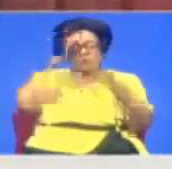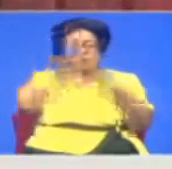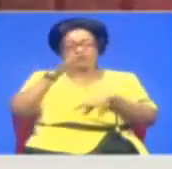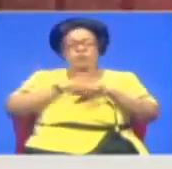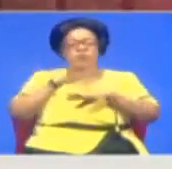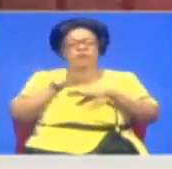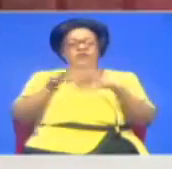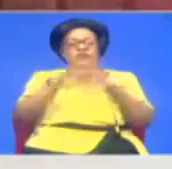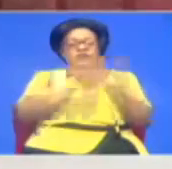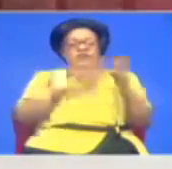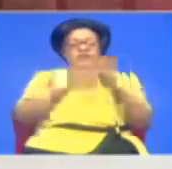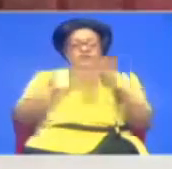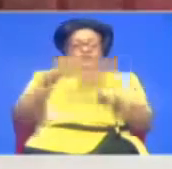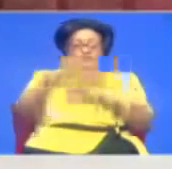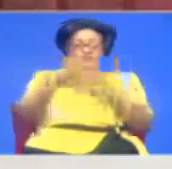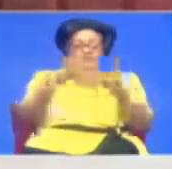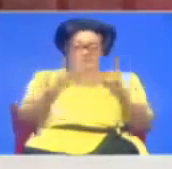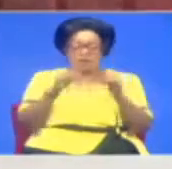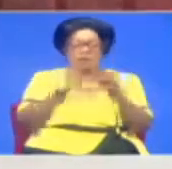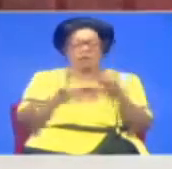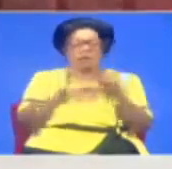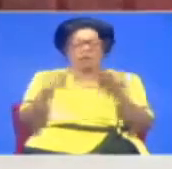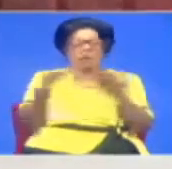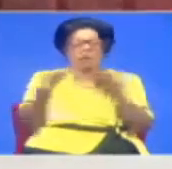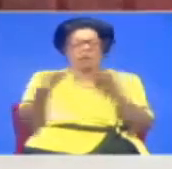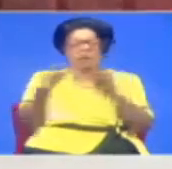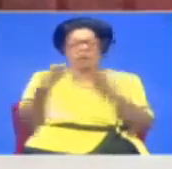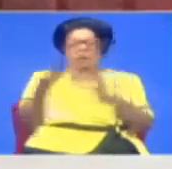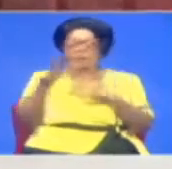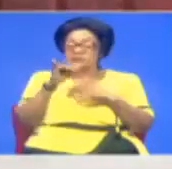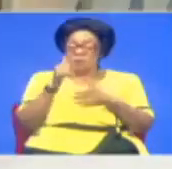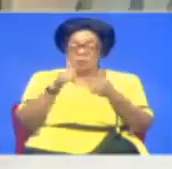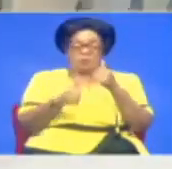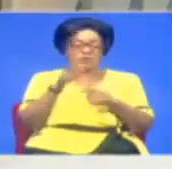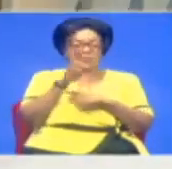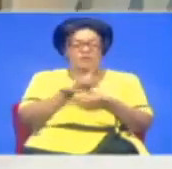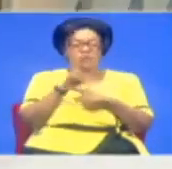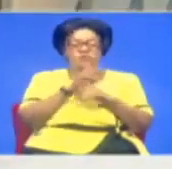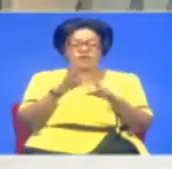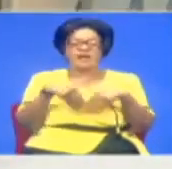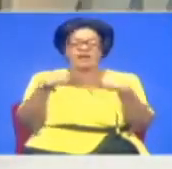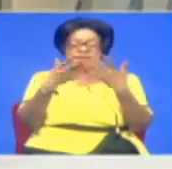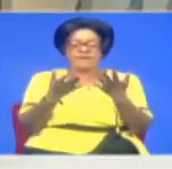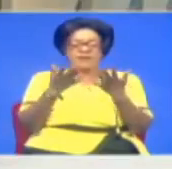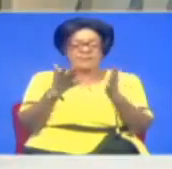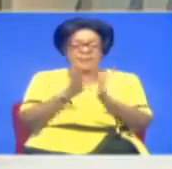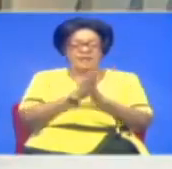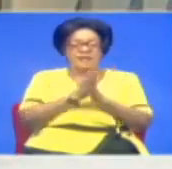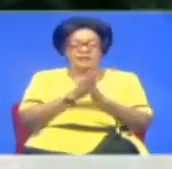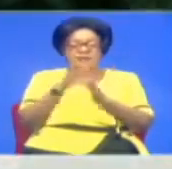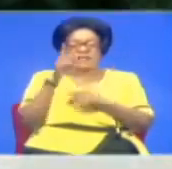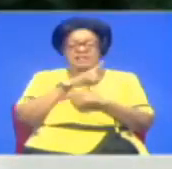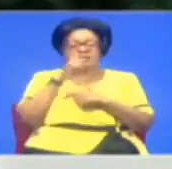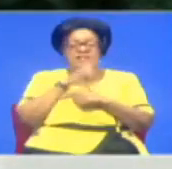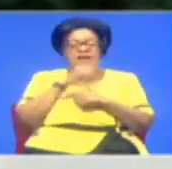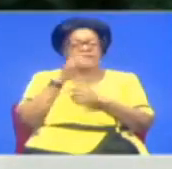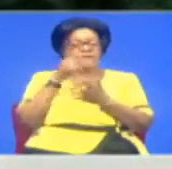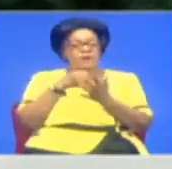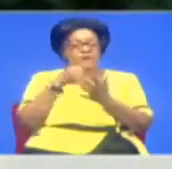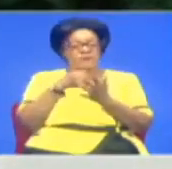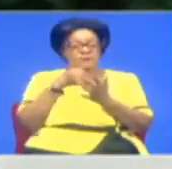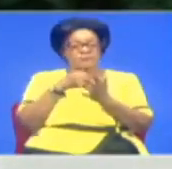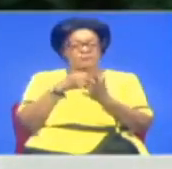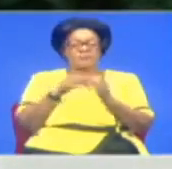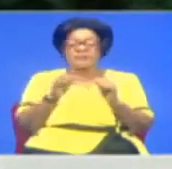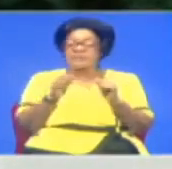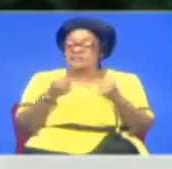country after the trial phases, the infrastructure which will be used to deliver the vaccine, and the risks involved. Safety of the